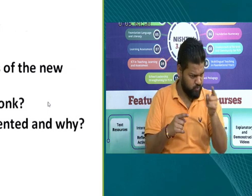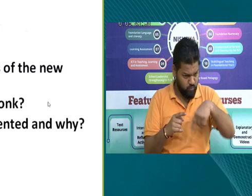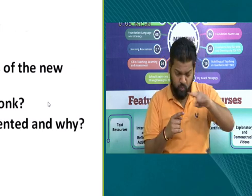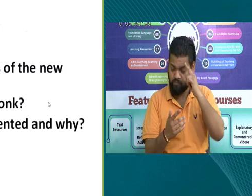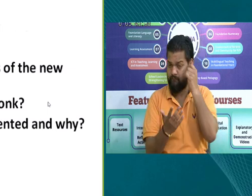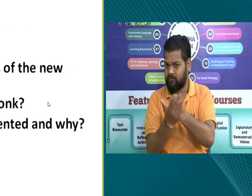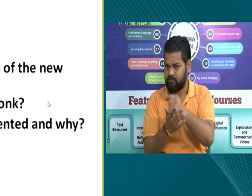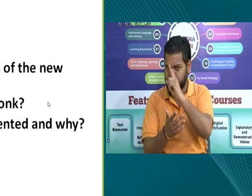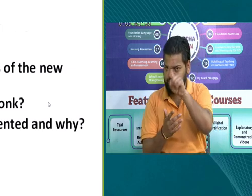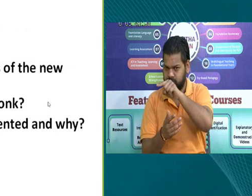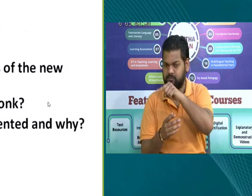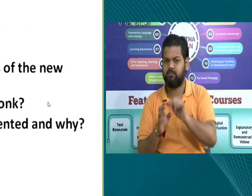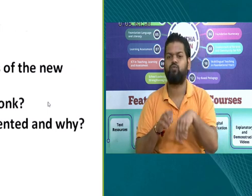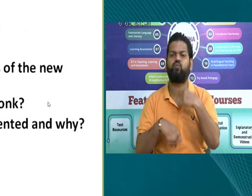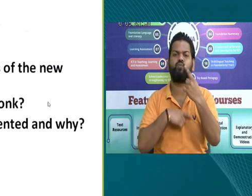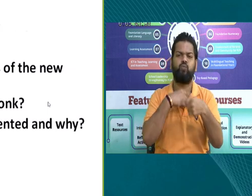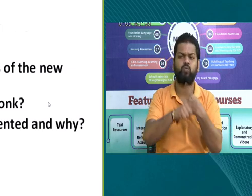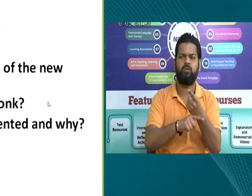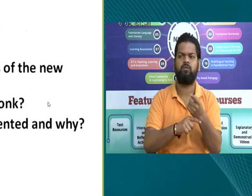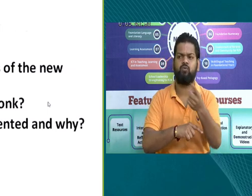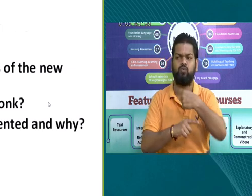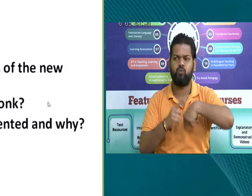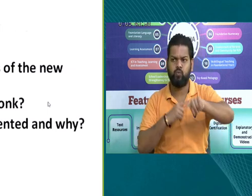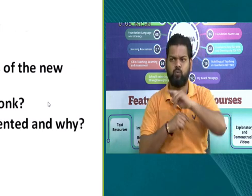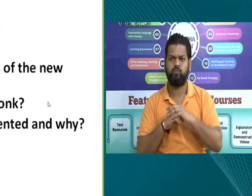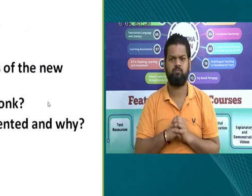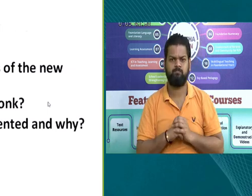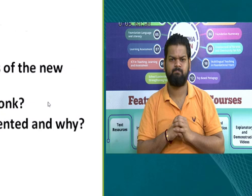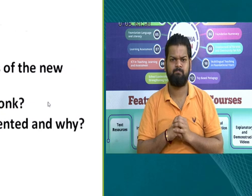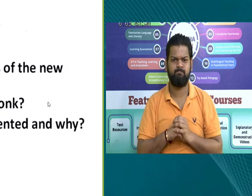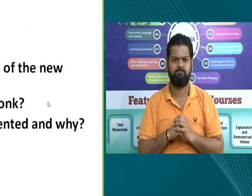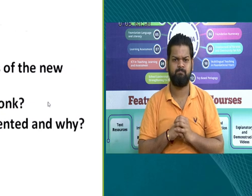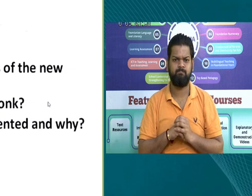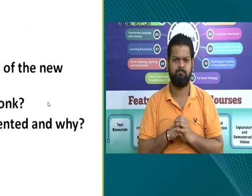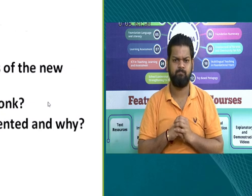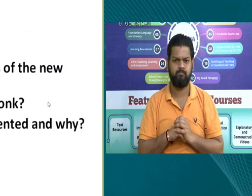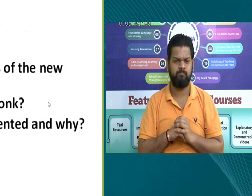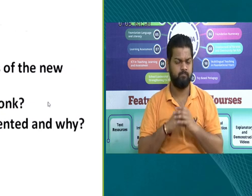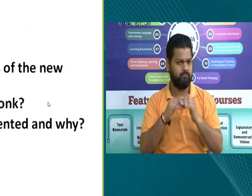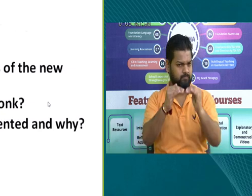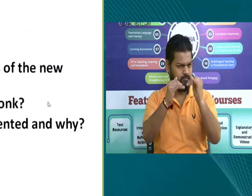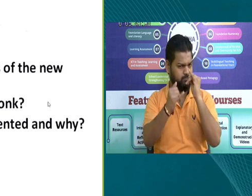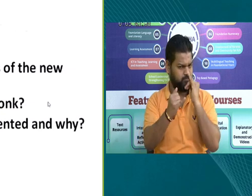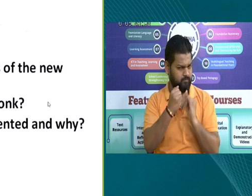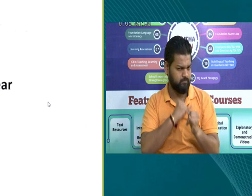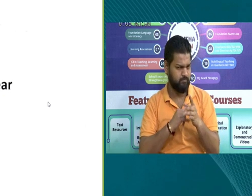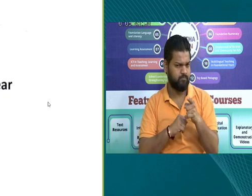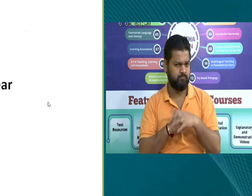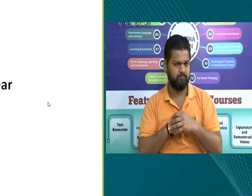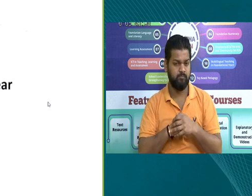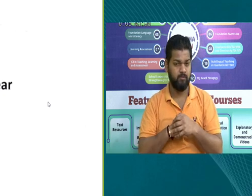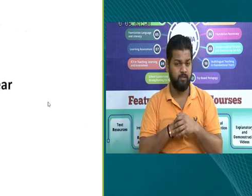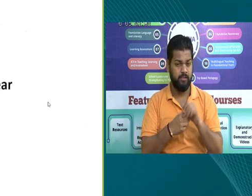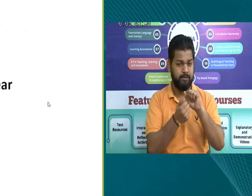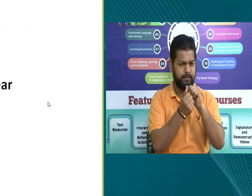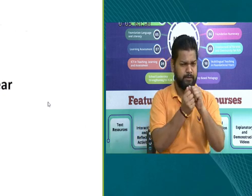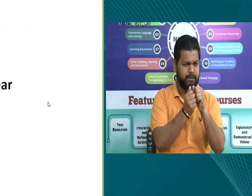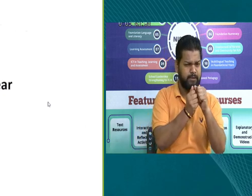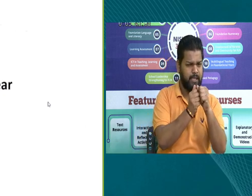false. And then we have a homework that is called modified